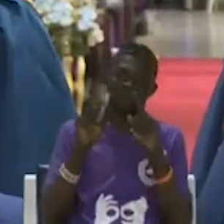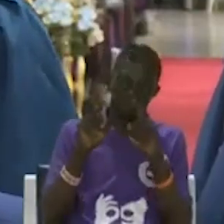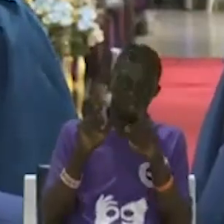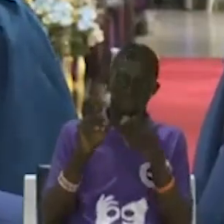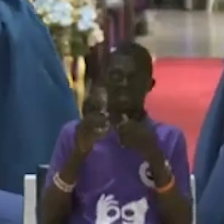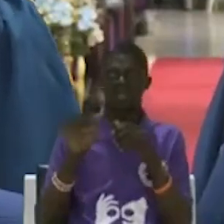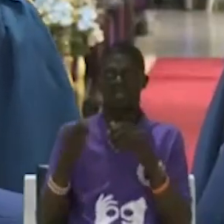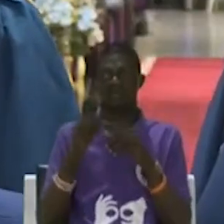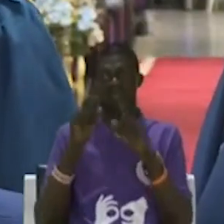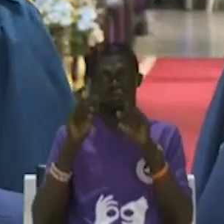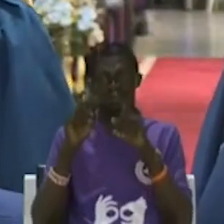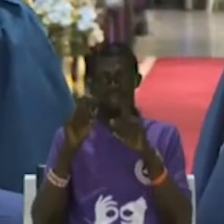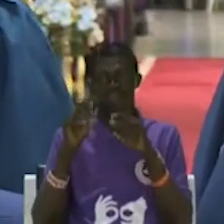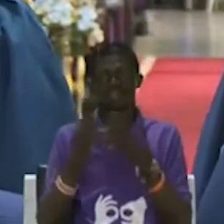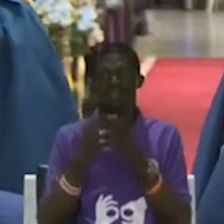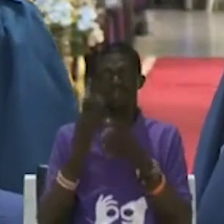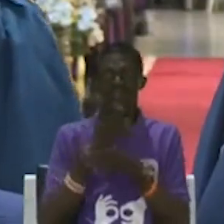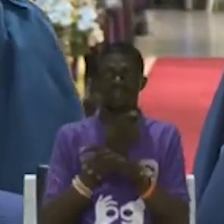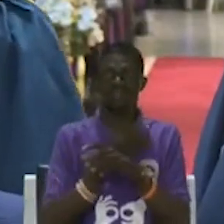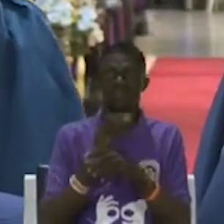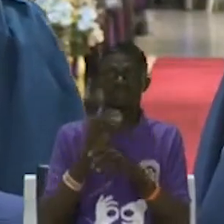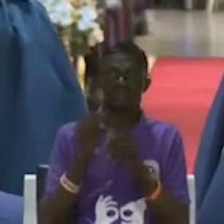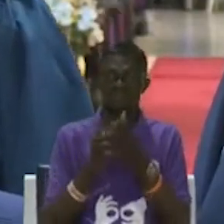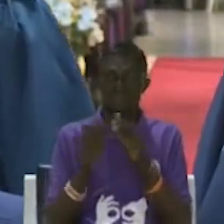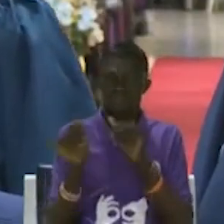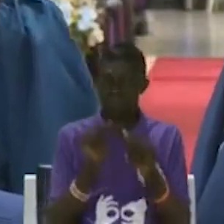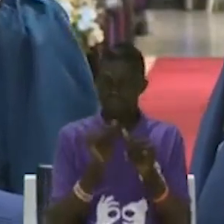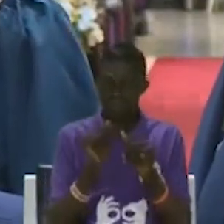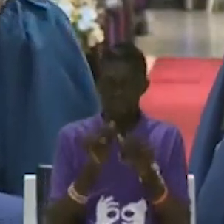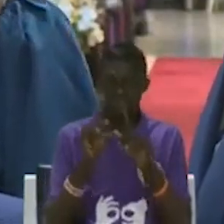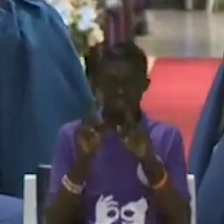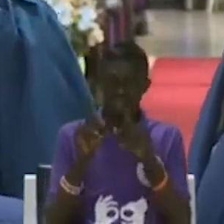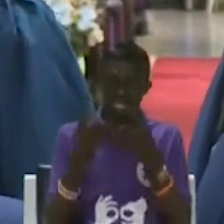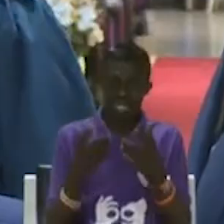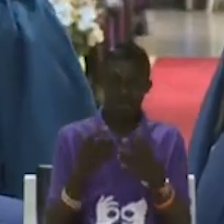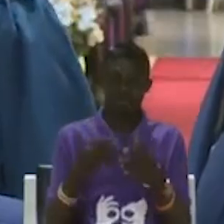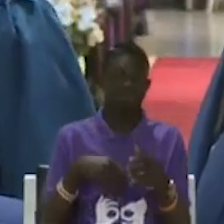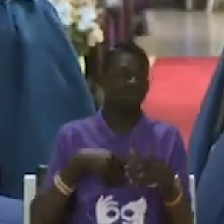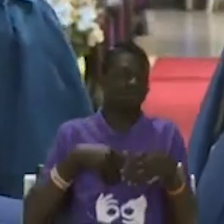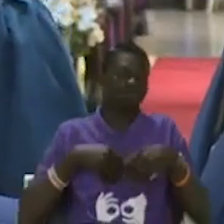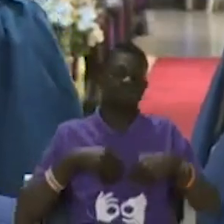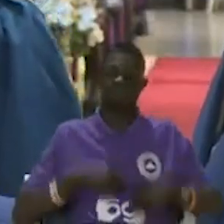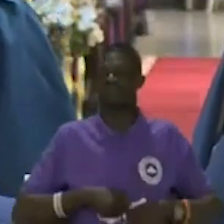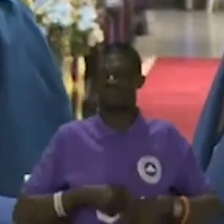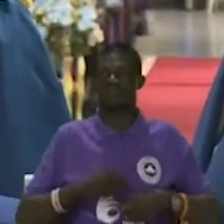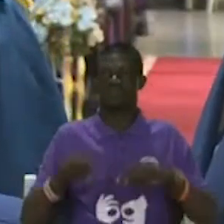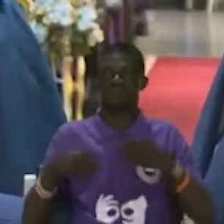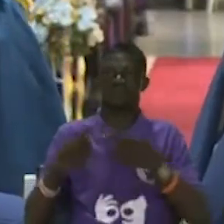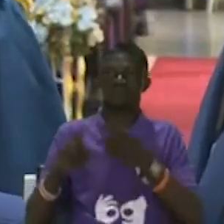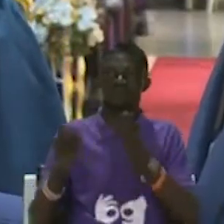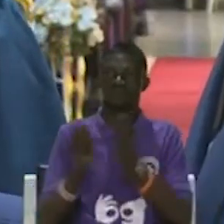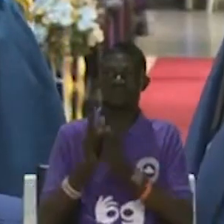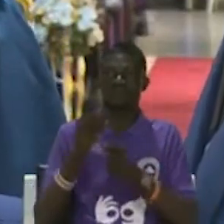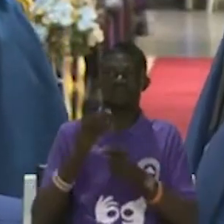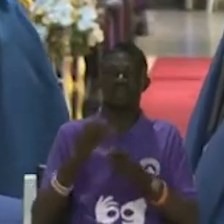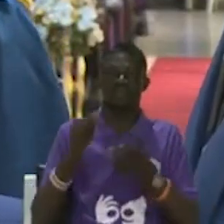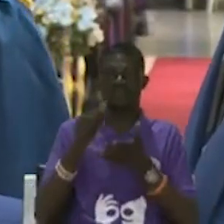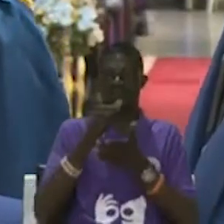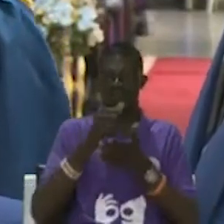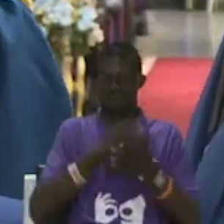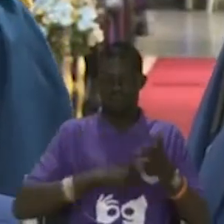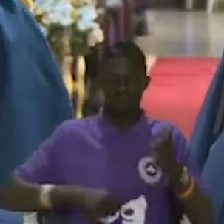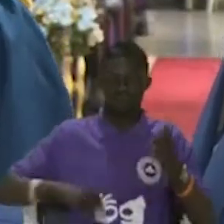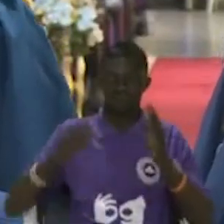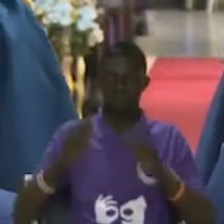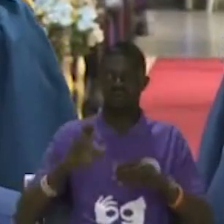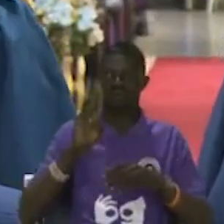12 courses. I did another MRI. It was the same thing. I was fed up. I went to meet my surgeon at